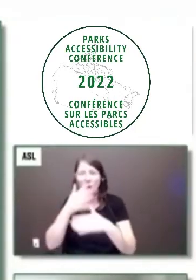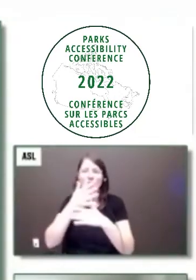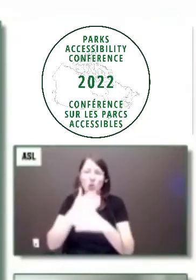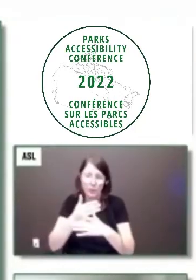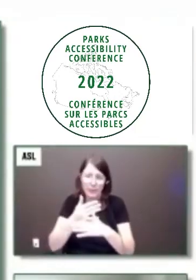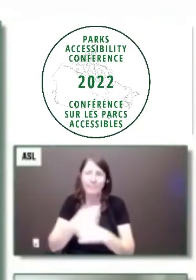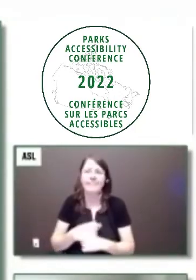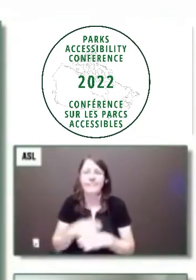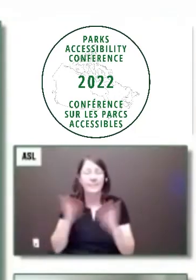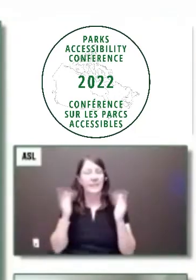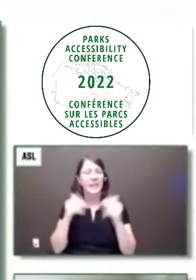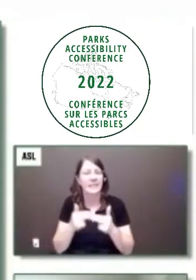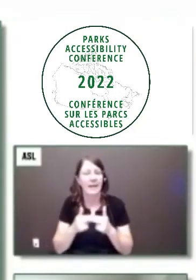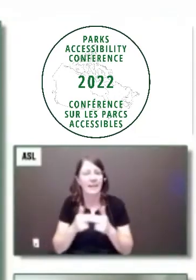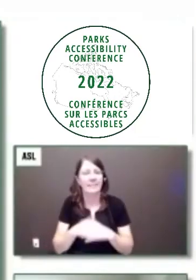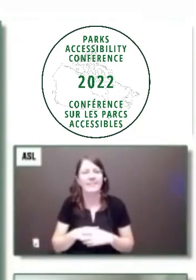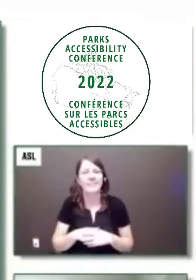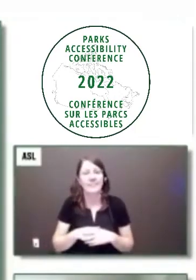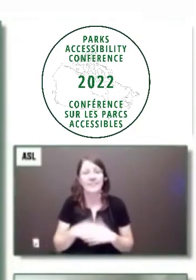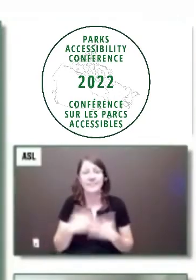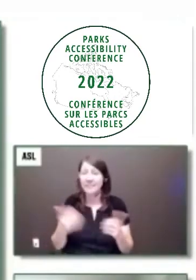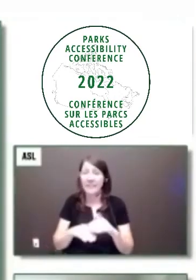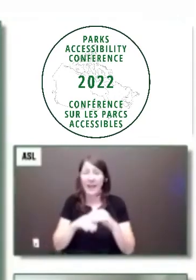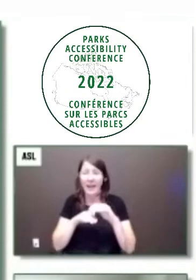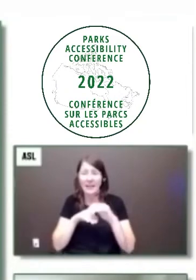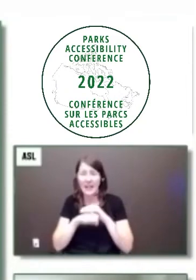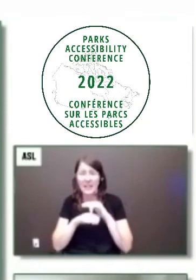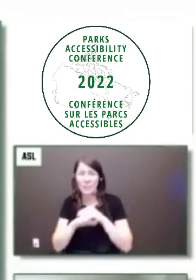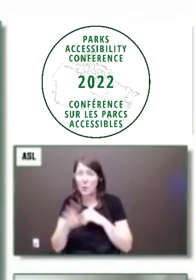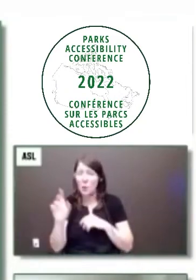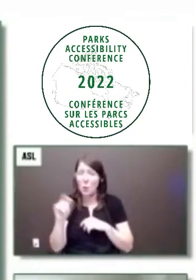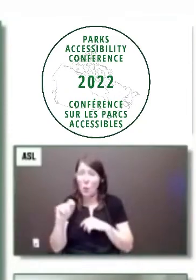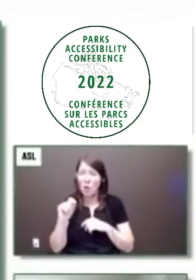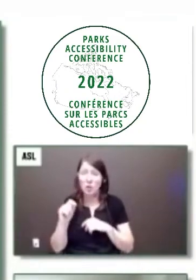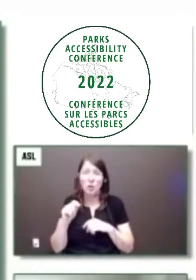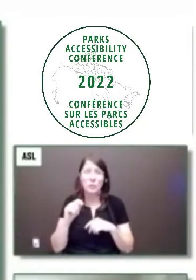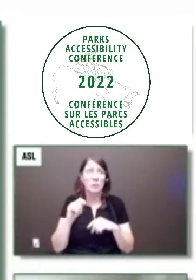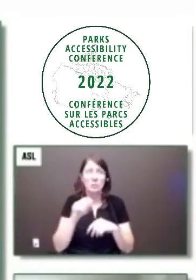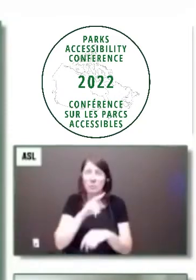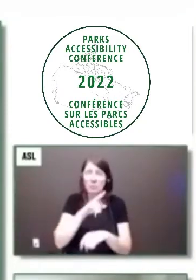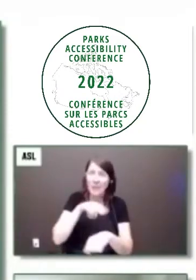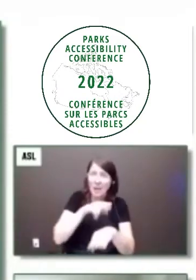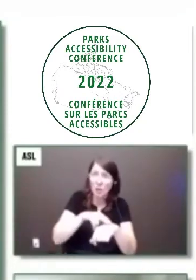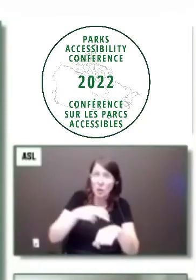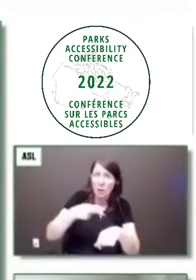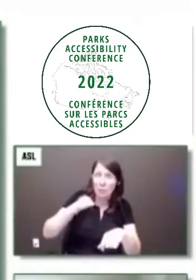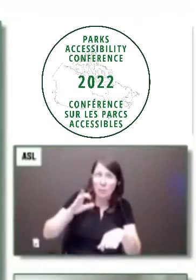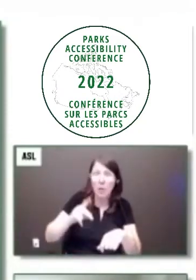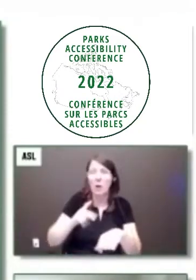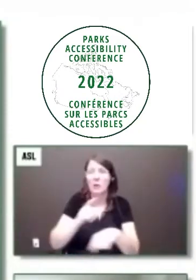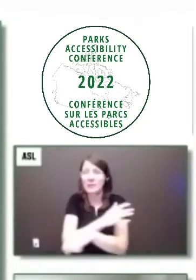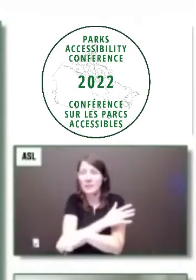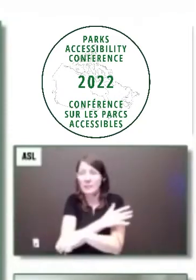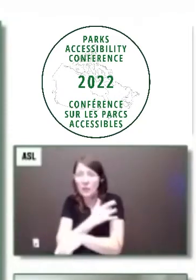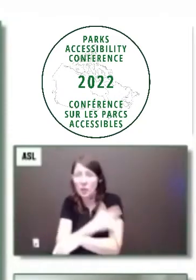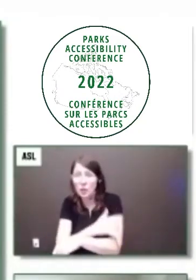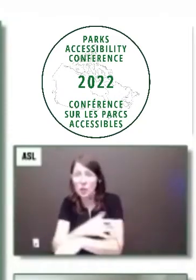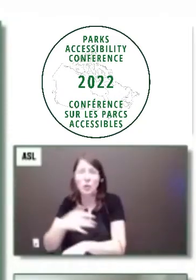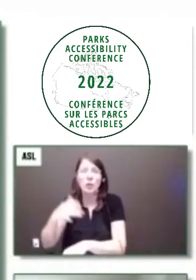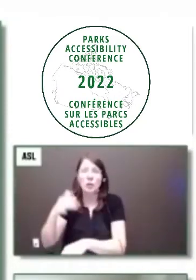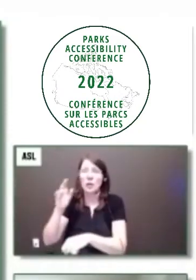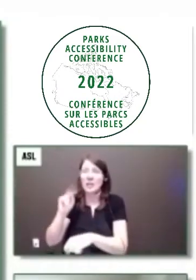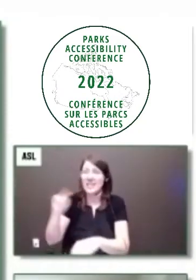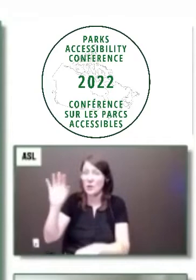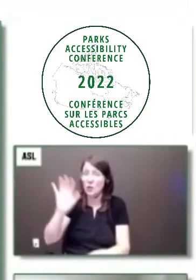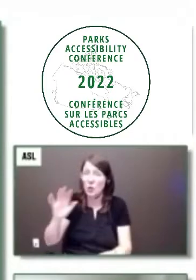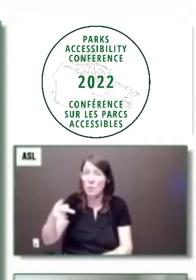So, accessible washrooms in territorial, provincial, and national parks are not actually accessible. And there are so many individuals and